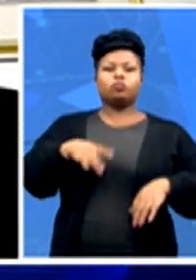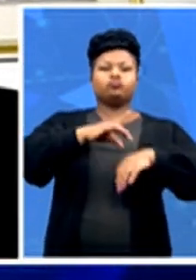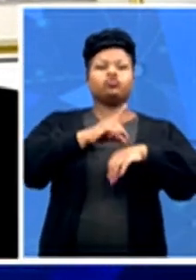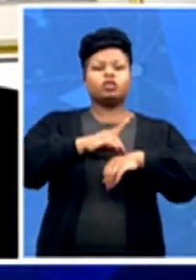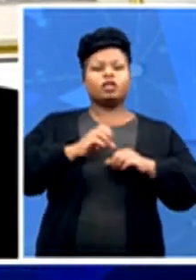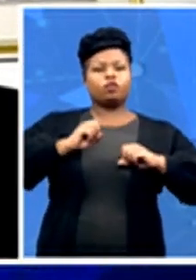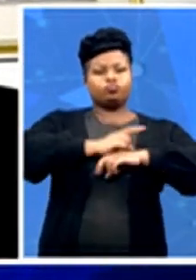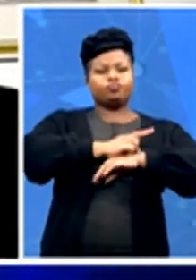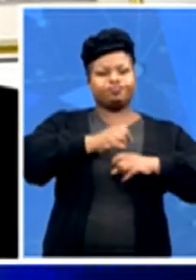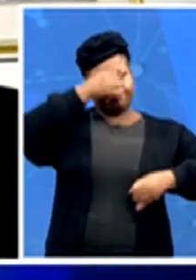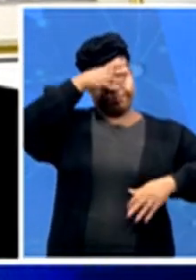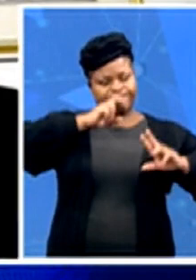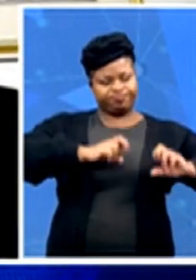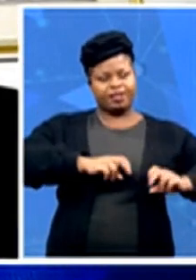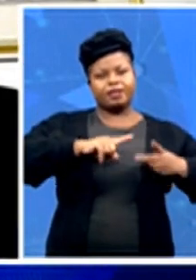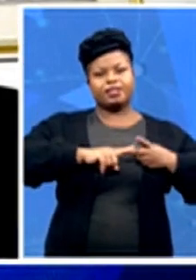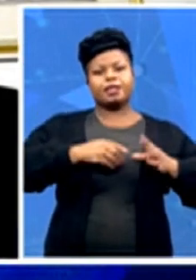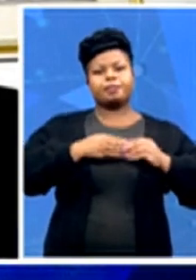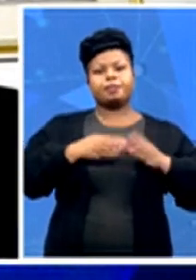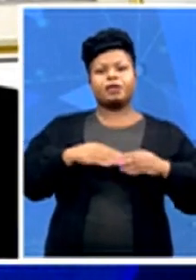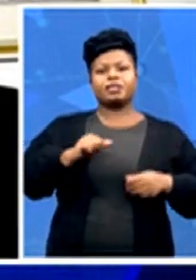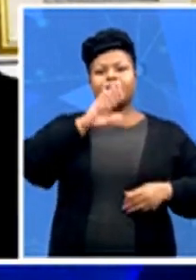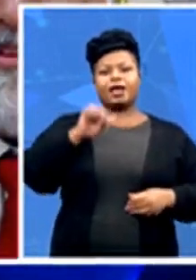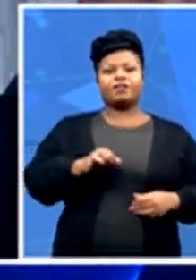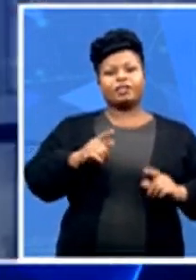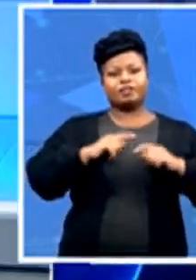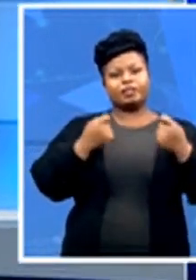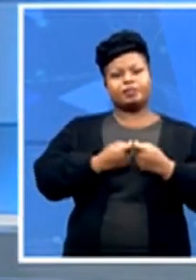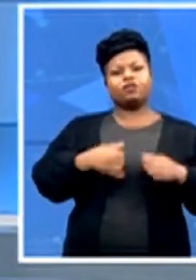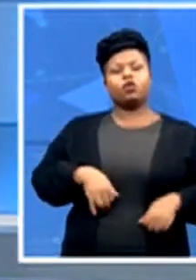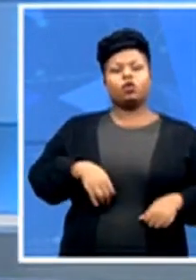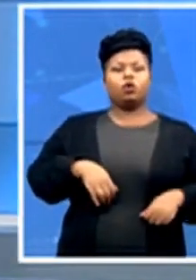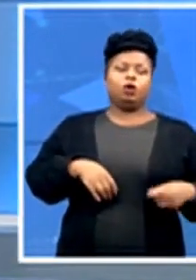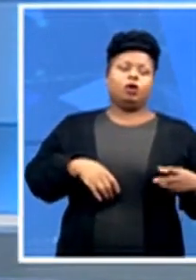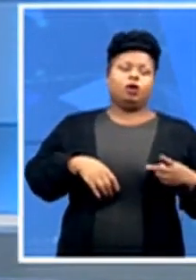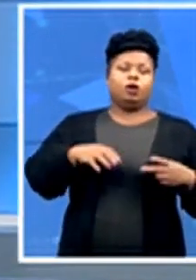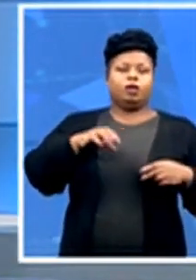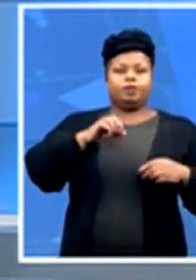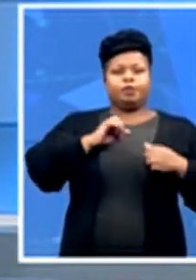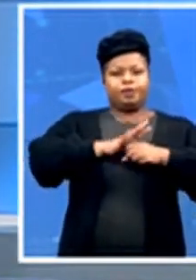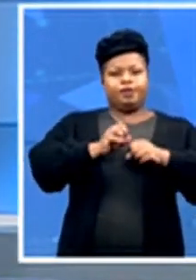of the African Task Force for Coronavirus. Let's take a quick break. We'll be back just now.